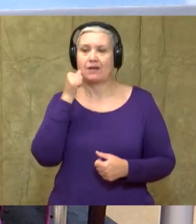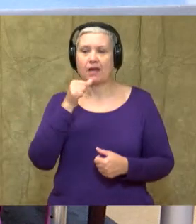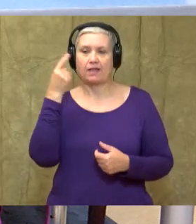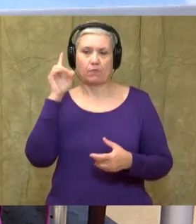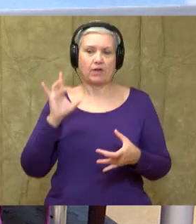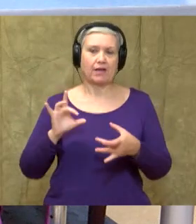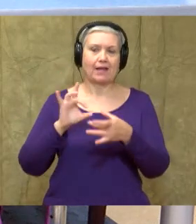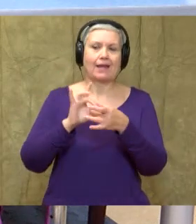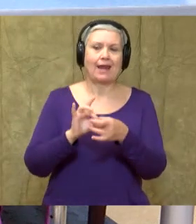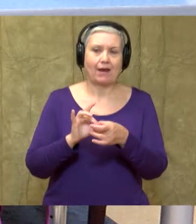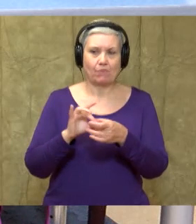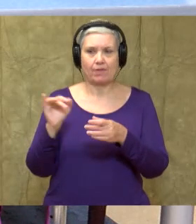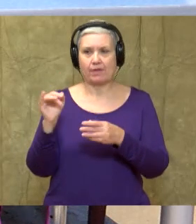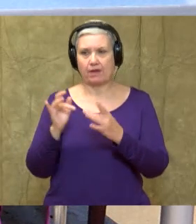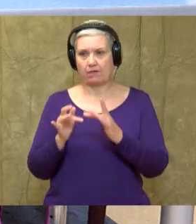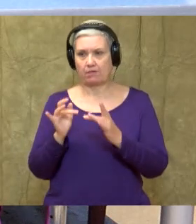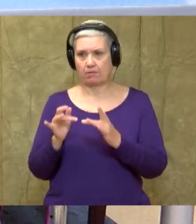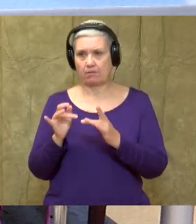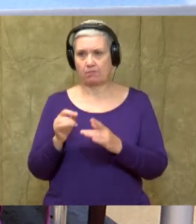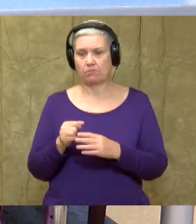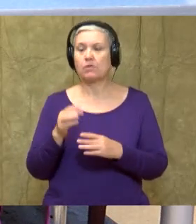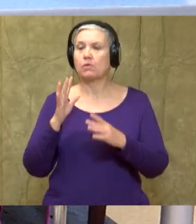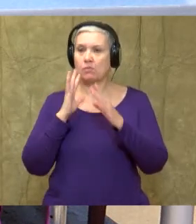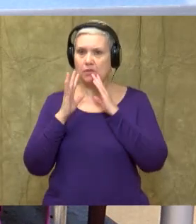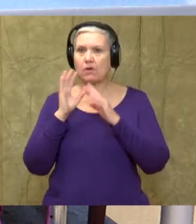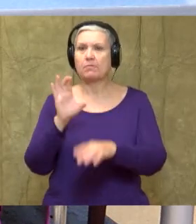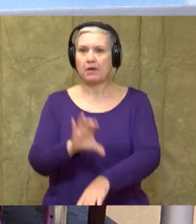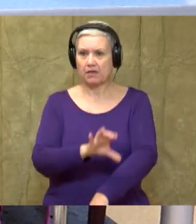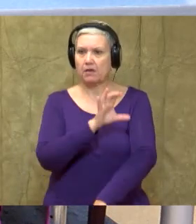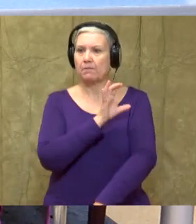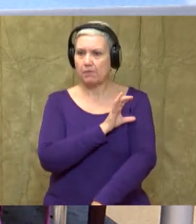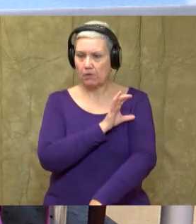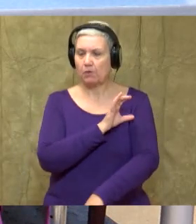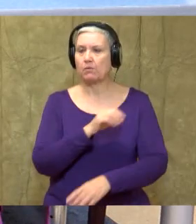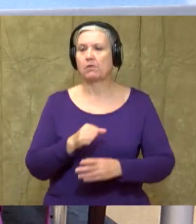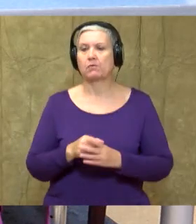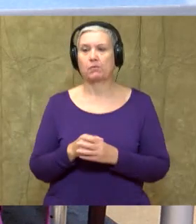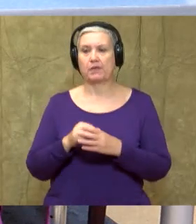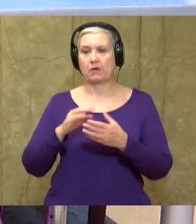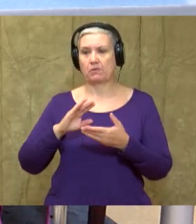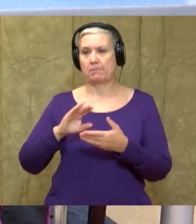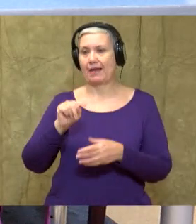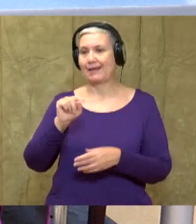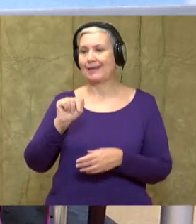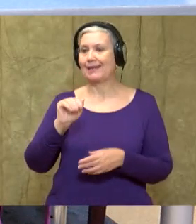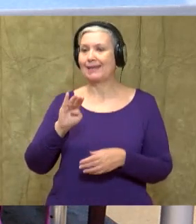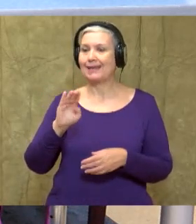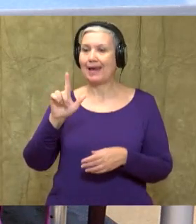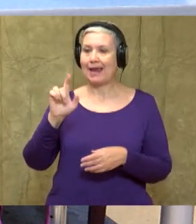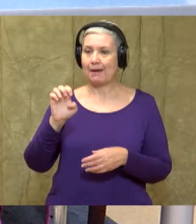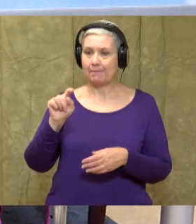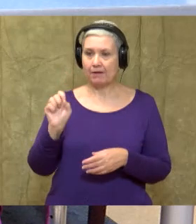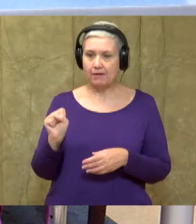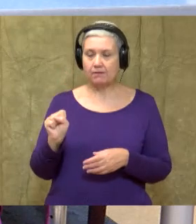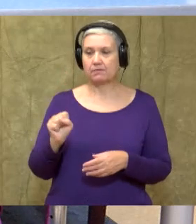internet. We talked about computers and phones and tablets. Right.